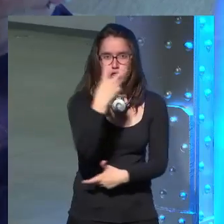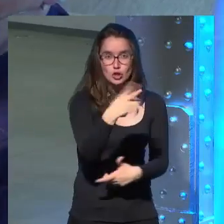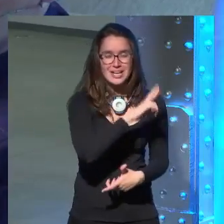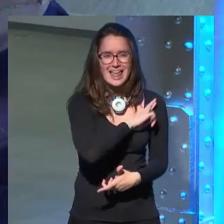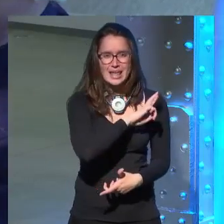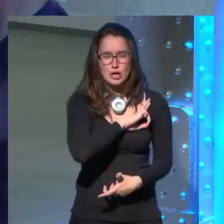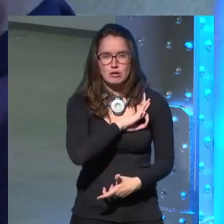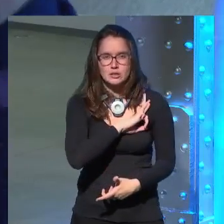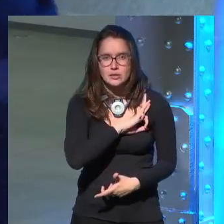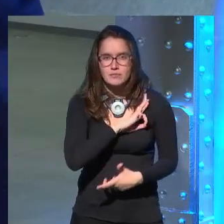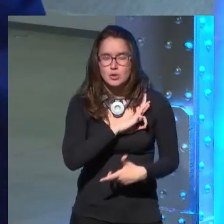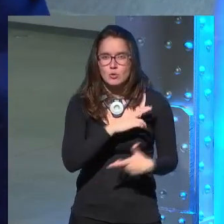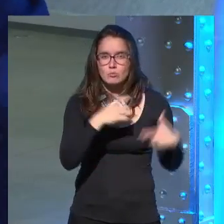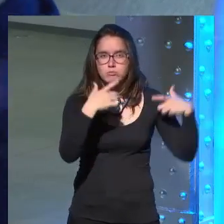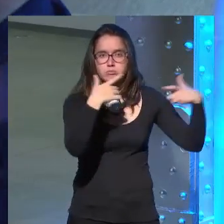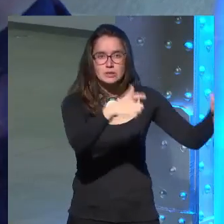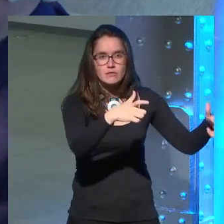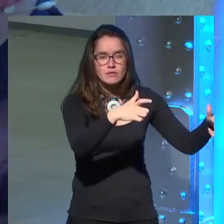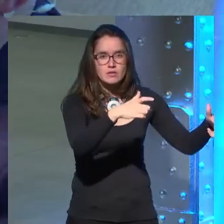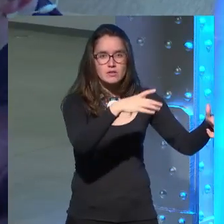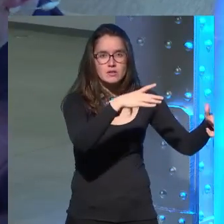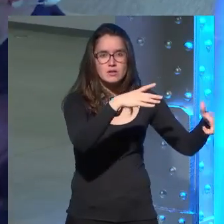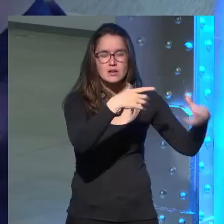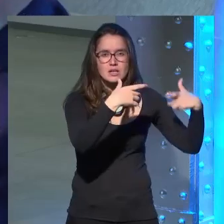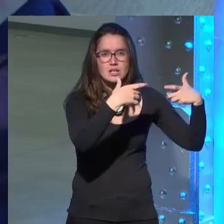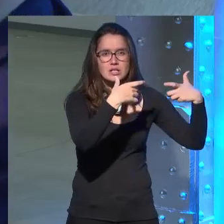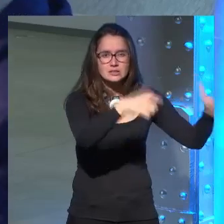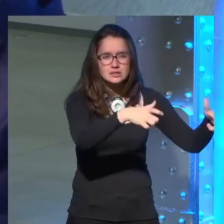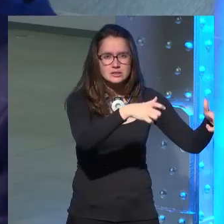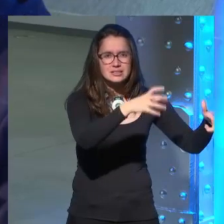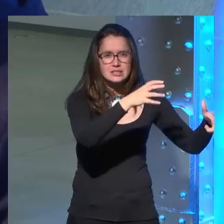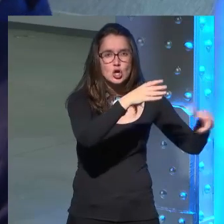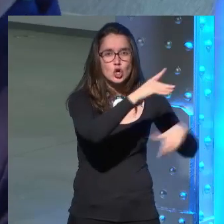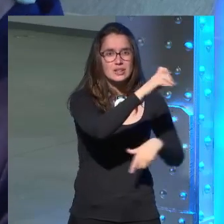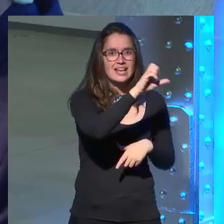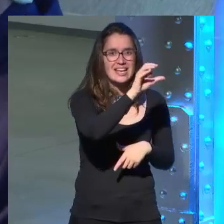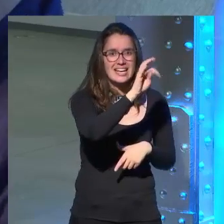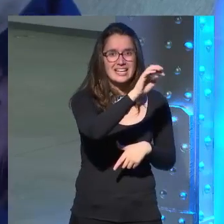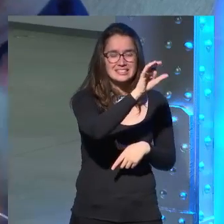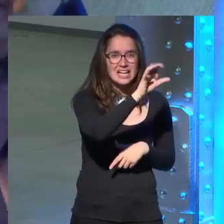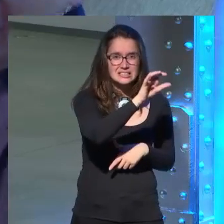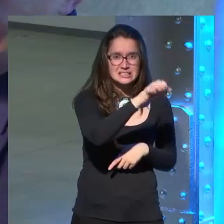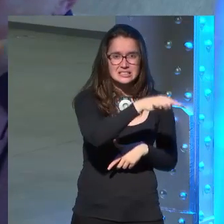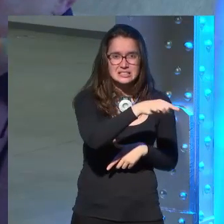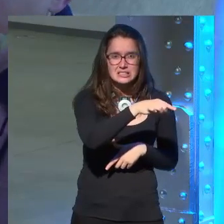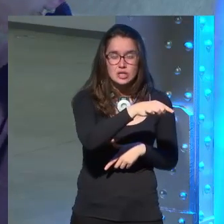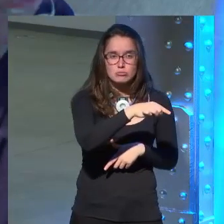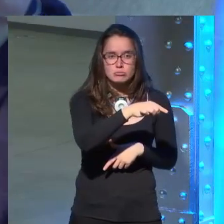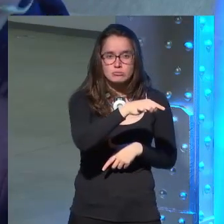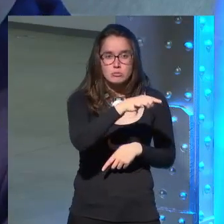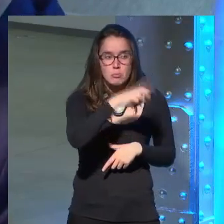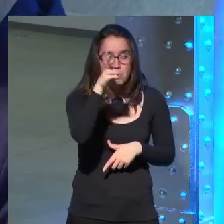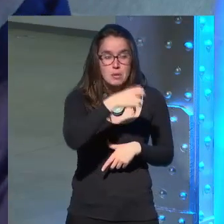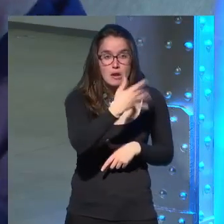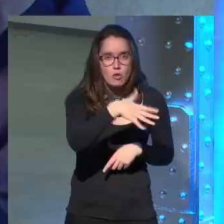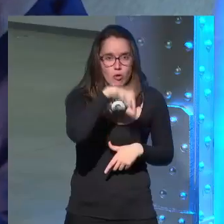the deists and the theists. Now the deists will say, look, I don't know where all of this stuff came from. I